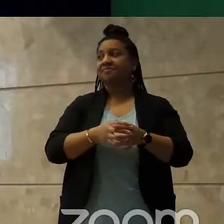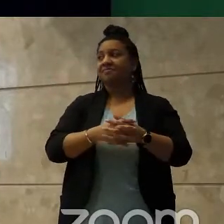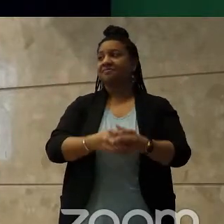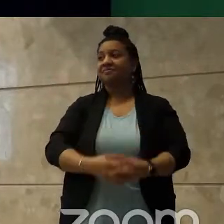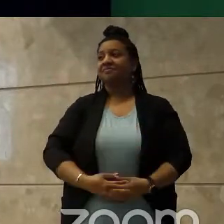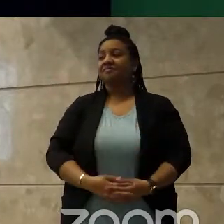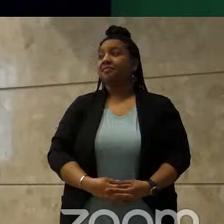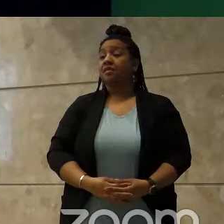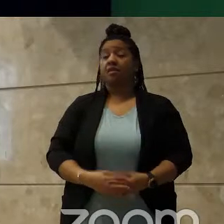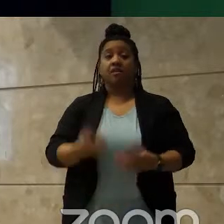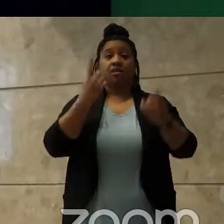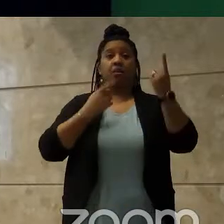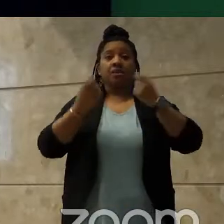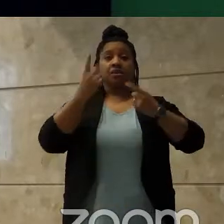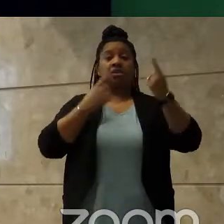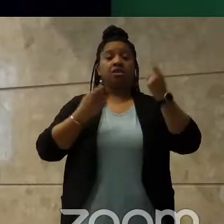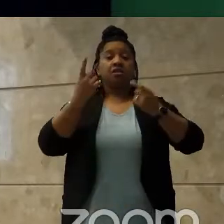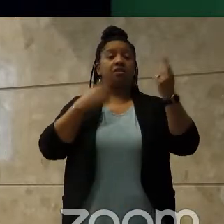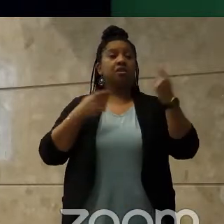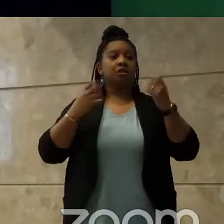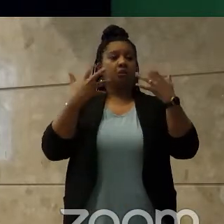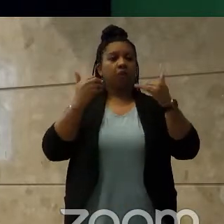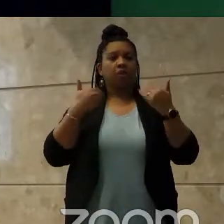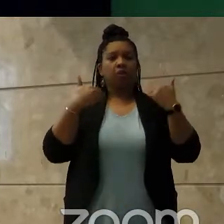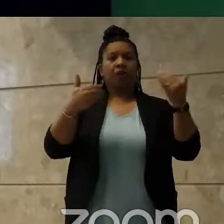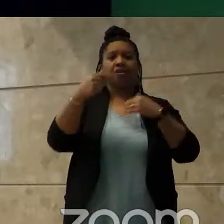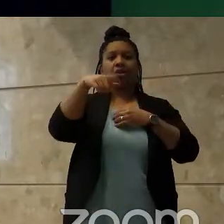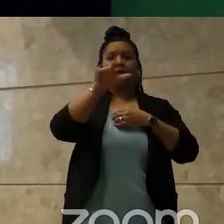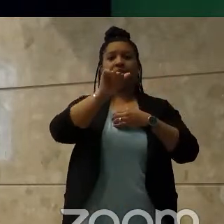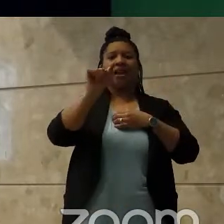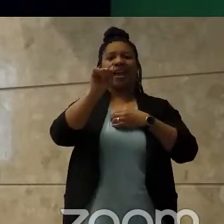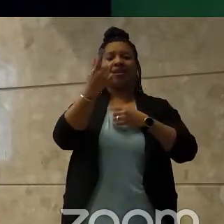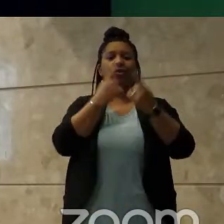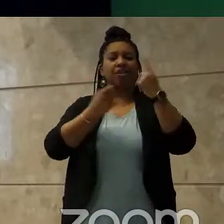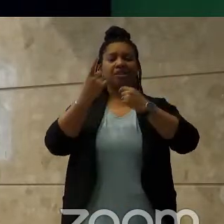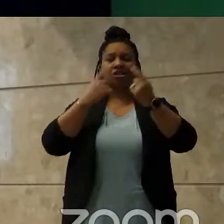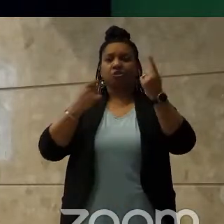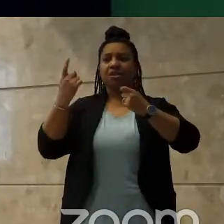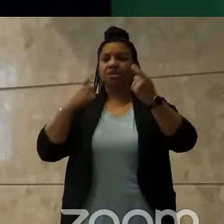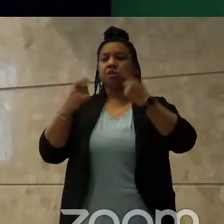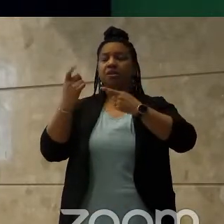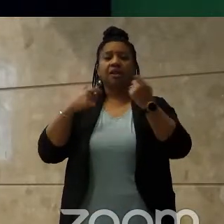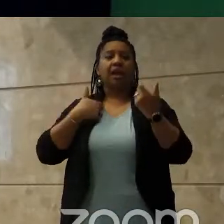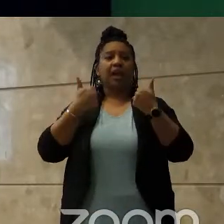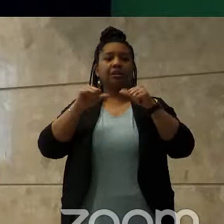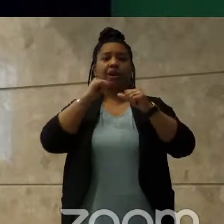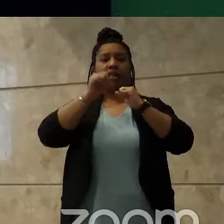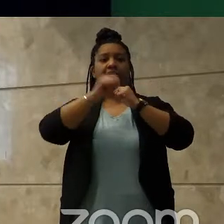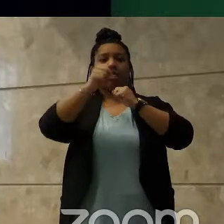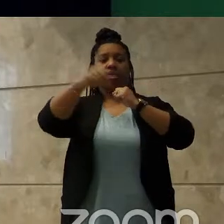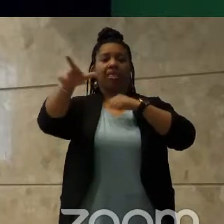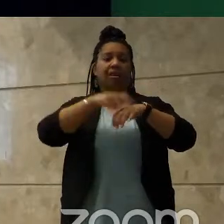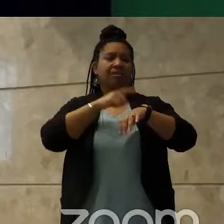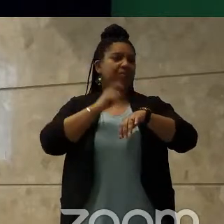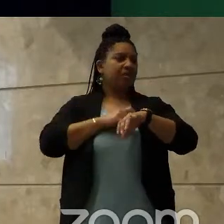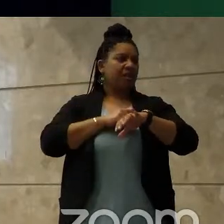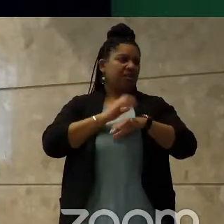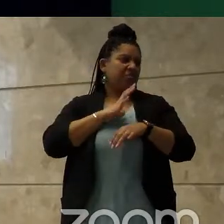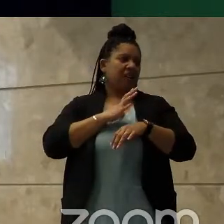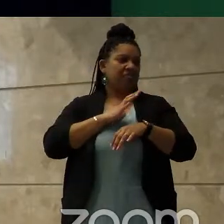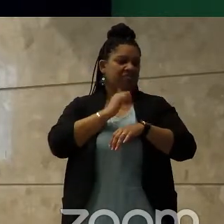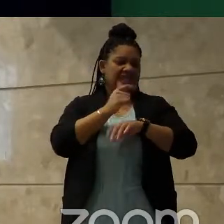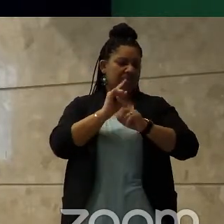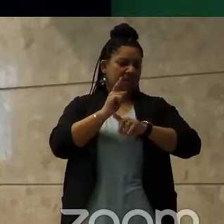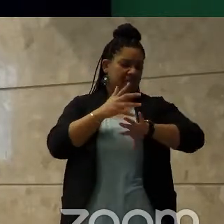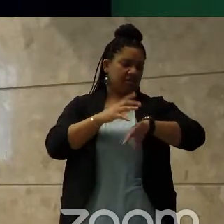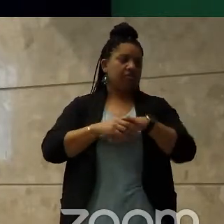Thank you. Very good. Questions? Yep. We want to get to the questions. We want to get to some questions. I try not to go on too long so I can have time for questions and